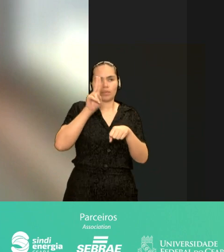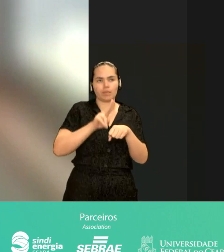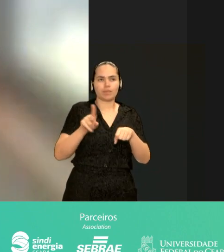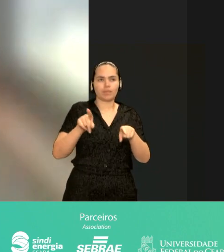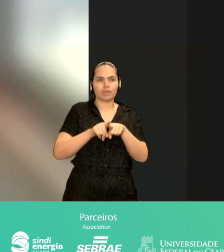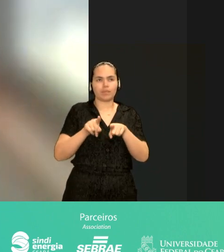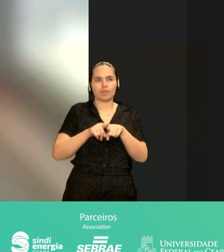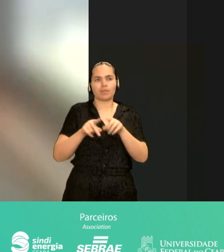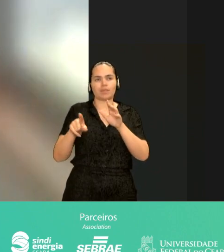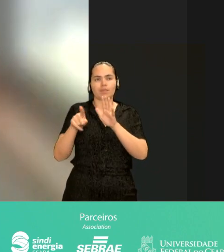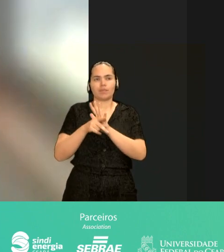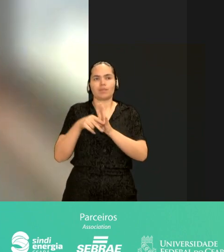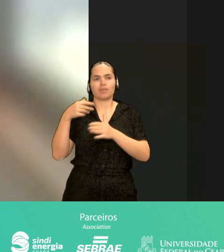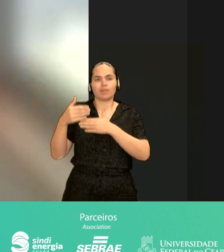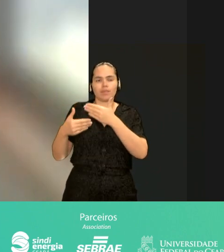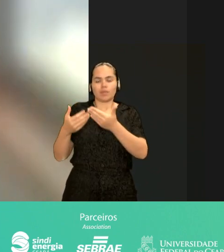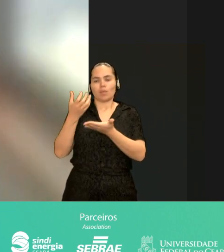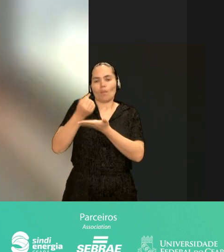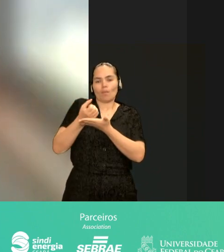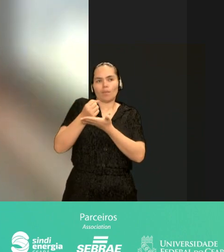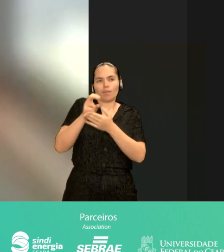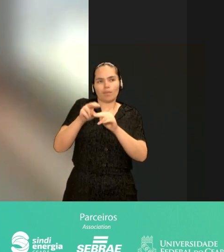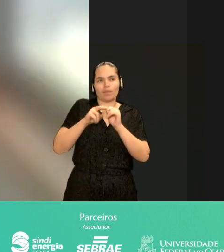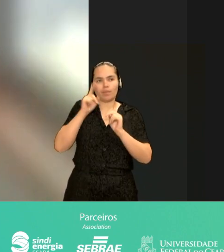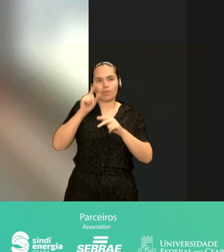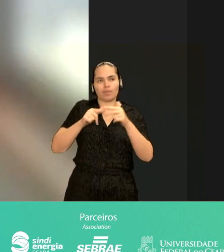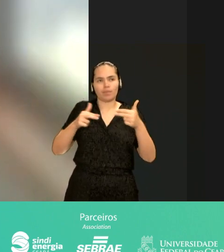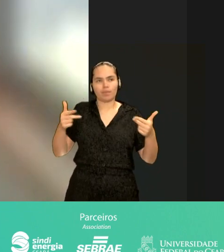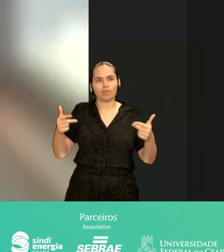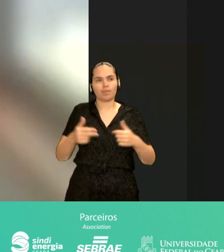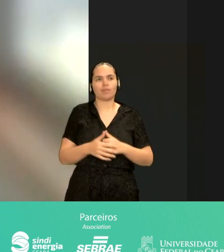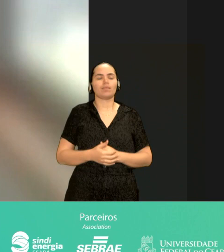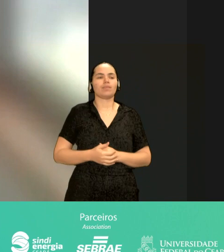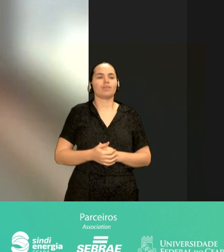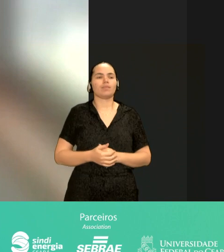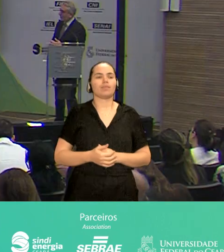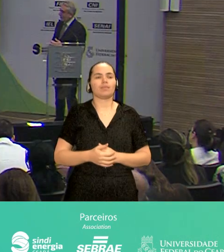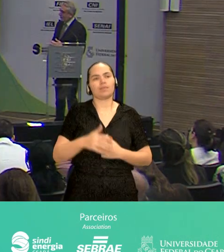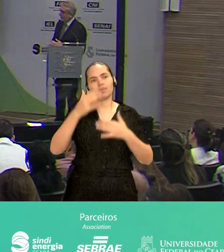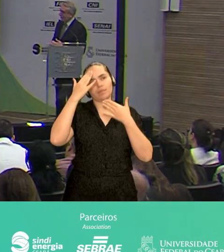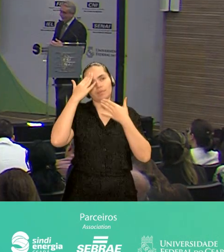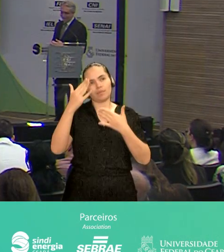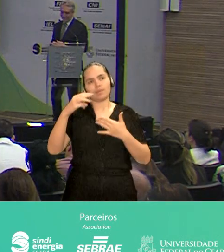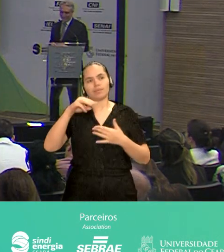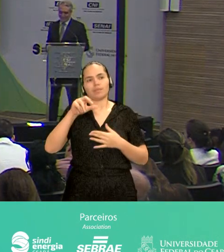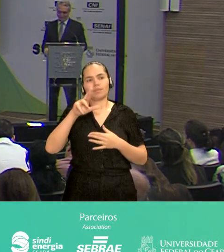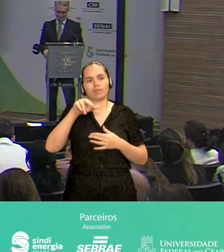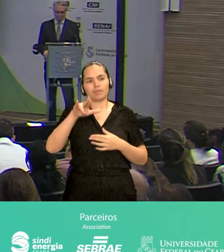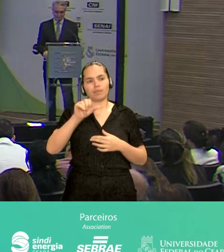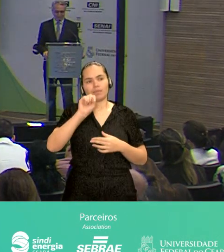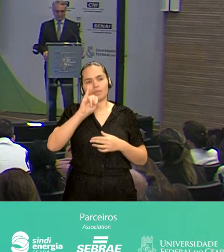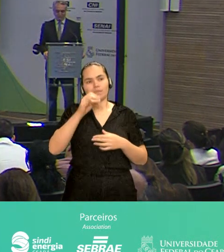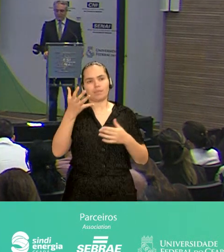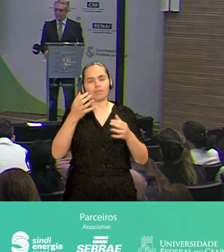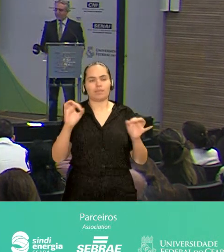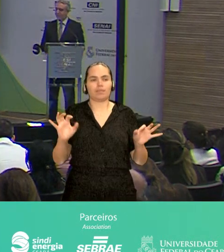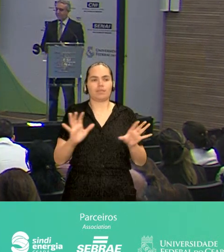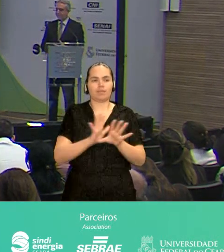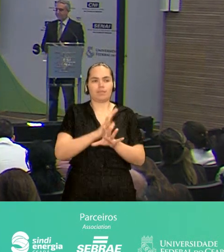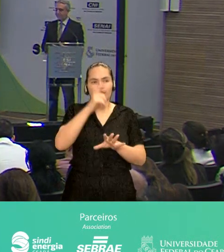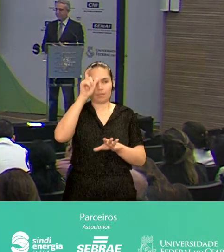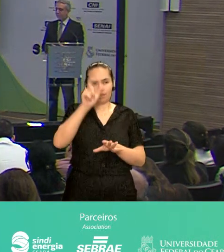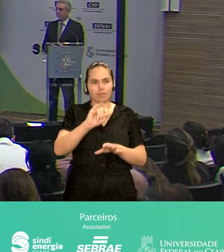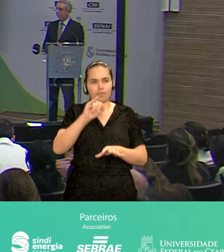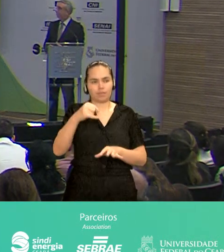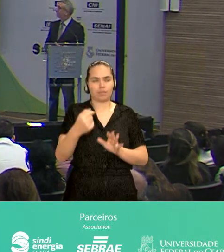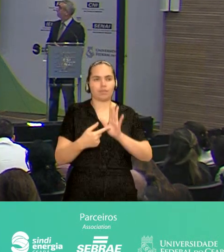water as raw matter. Thank you, Marina. If you want to state your final Obrigada, remarks, Marina. Se você please. quiser fazer suas considerações Por